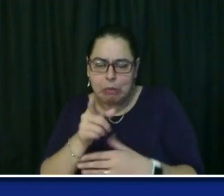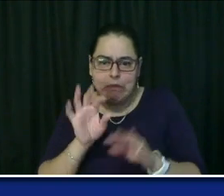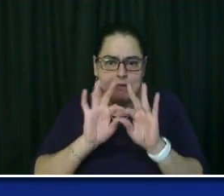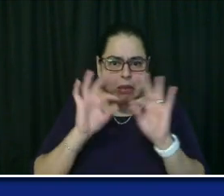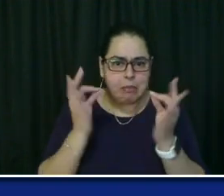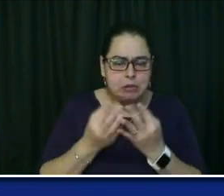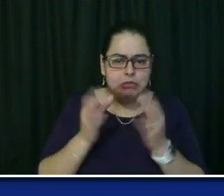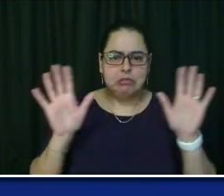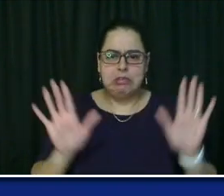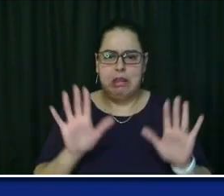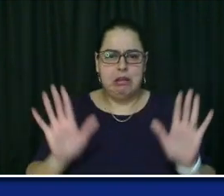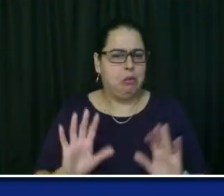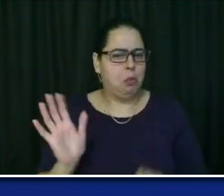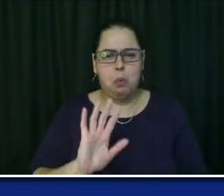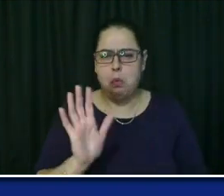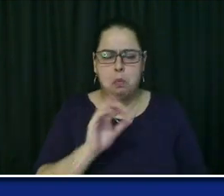it."